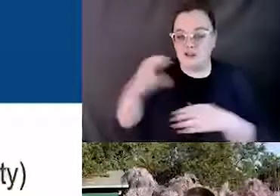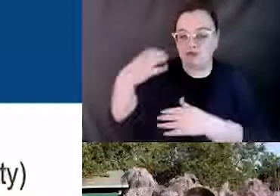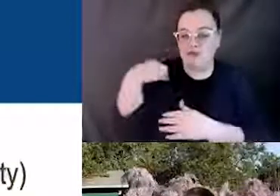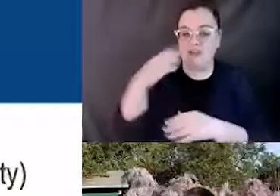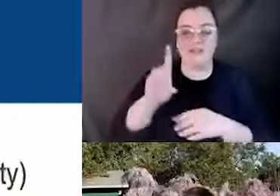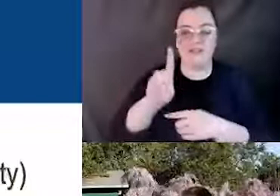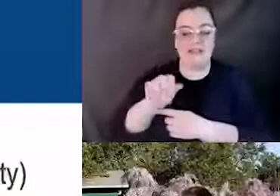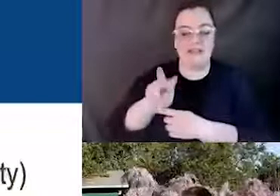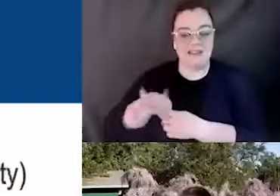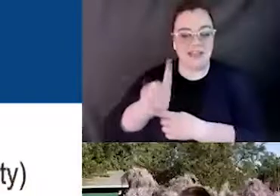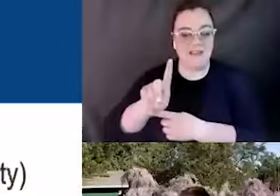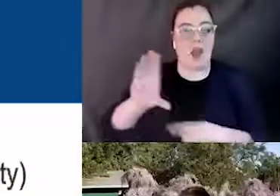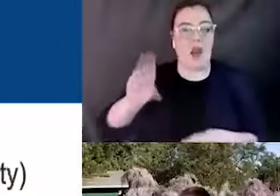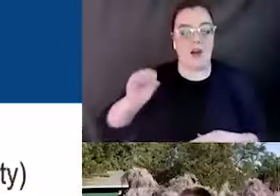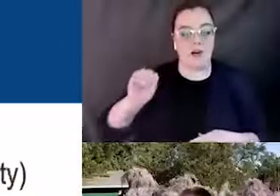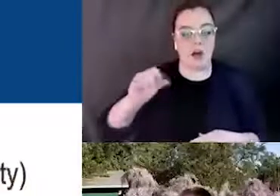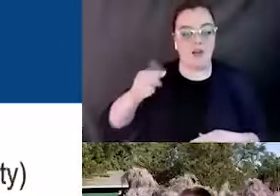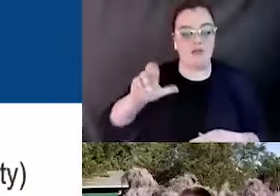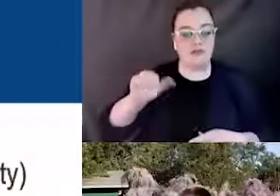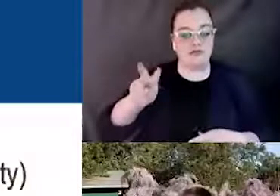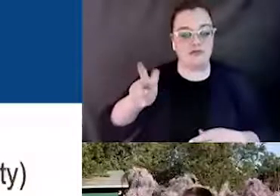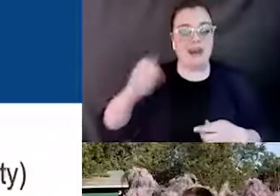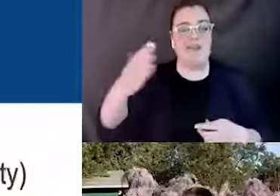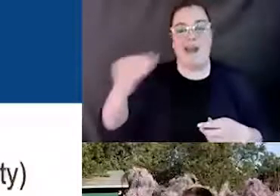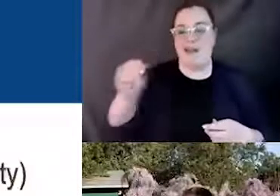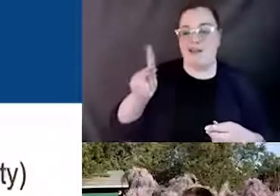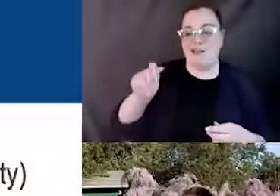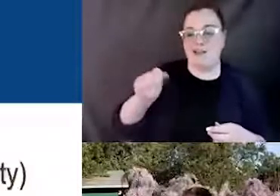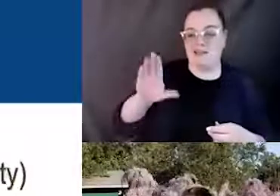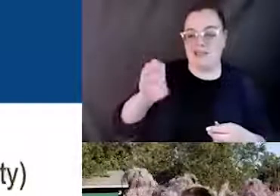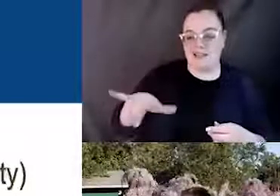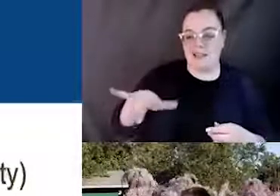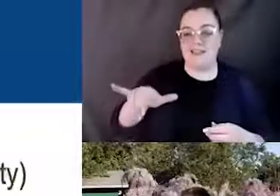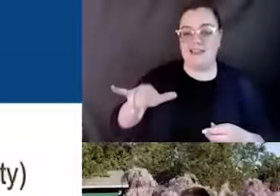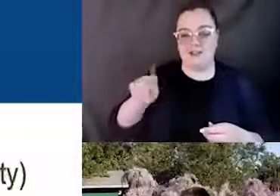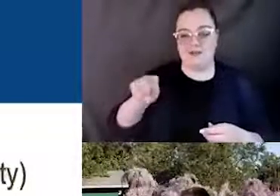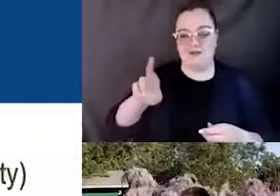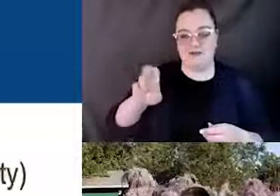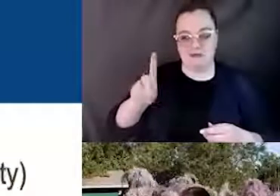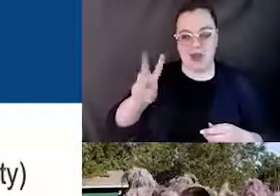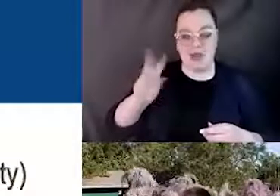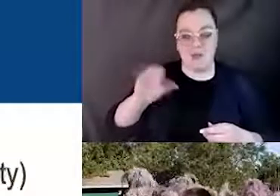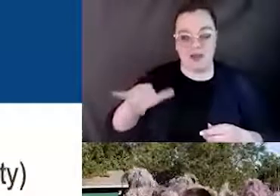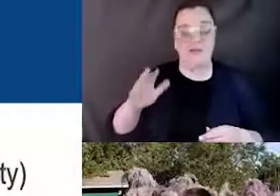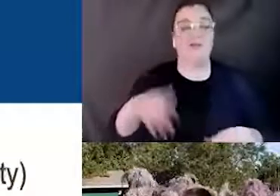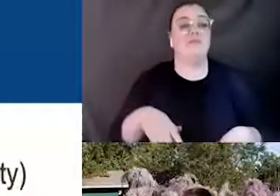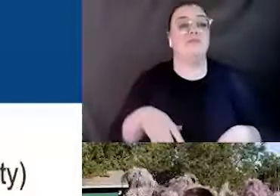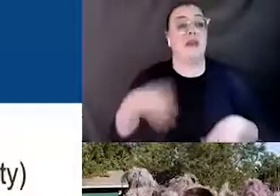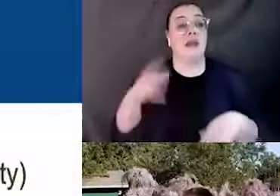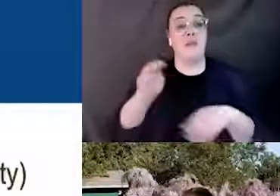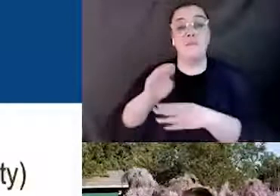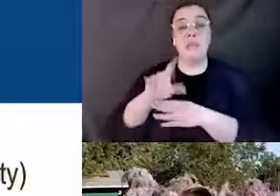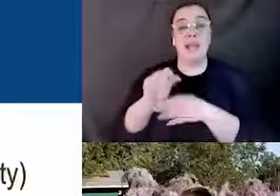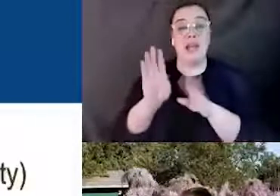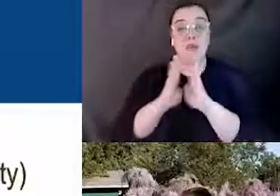San Mateo Consolidated Fire. Our media bureau, Janet Ruiz and Jennifer Strauss, and our